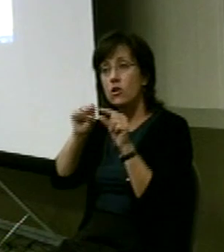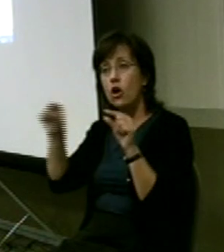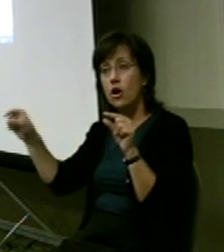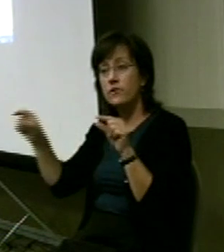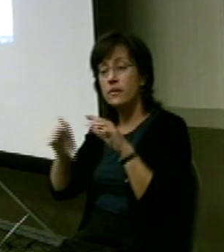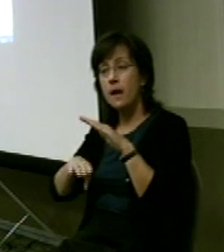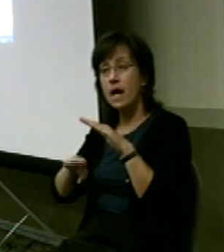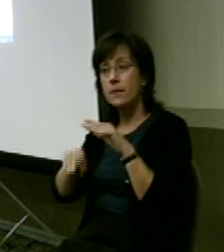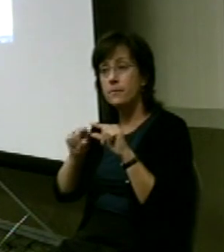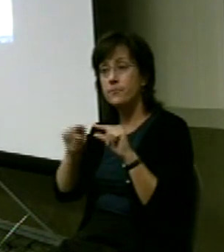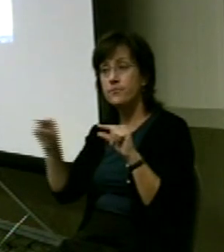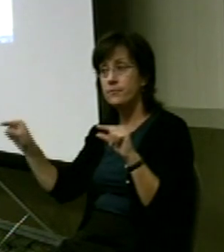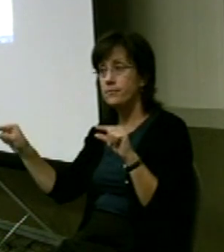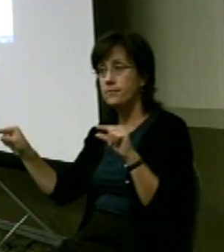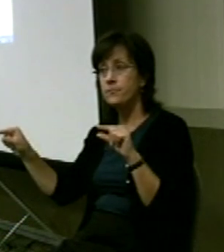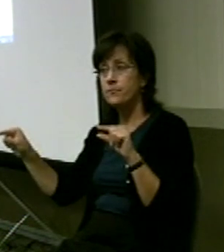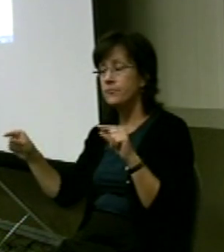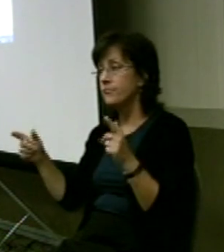old.